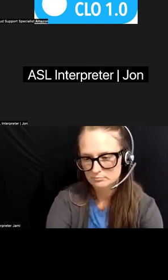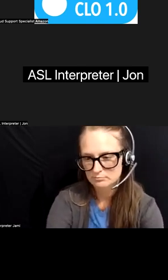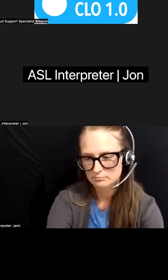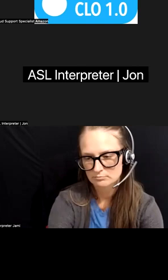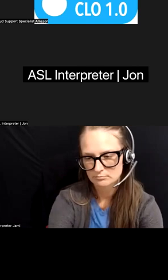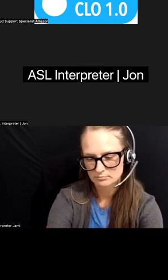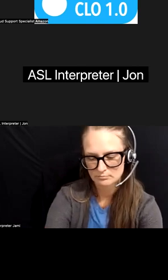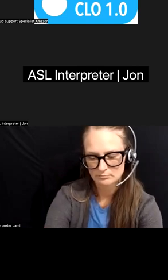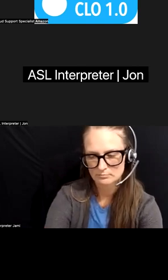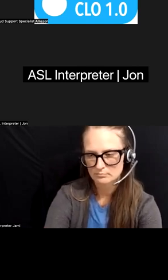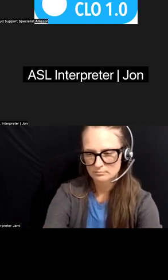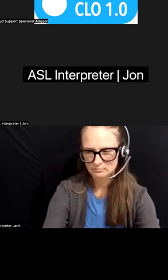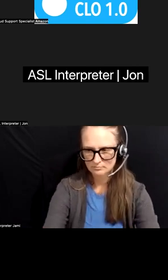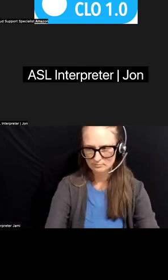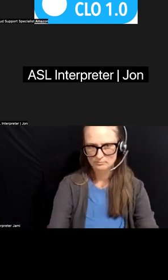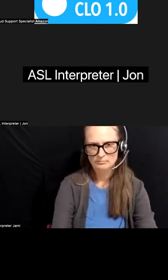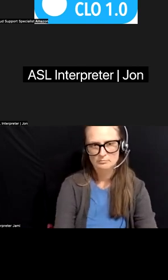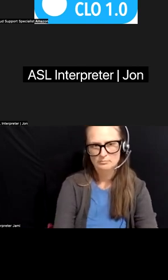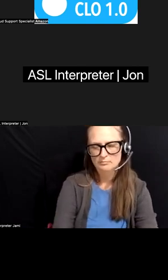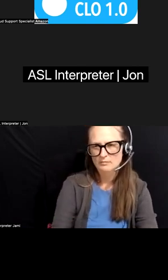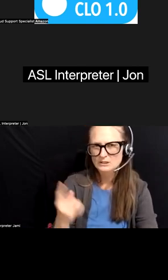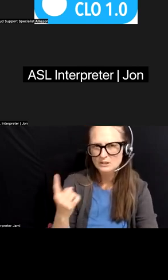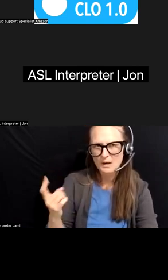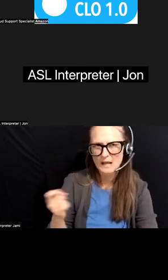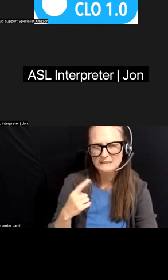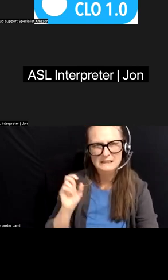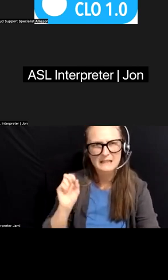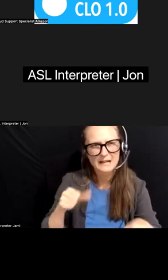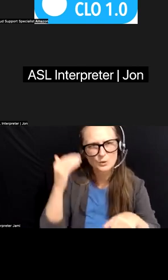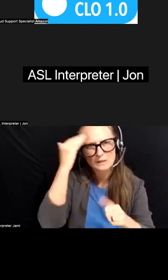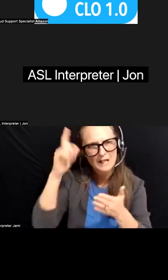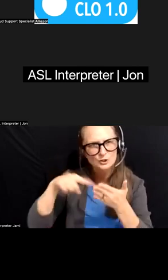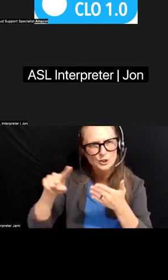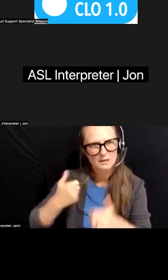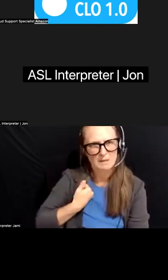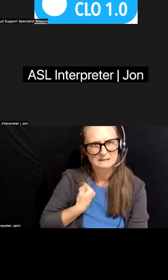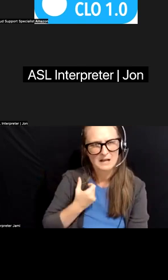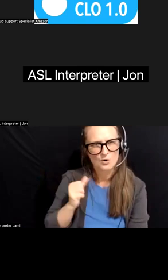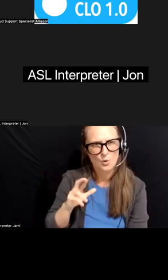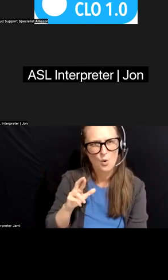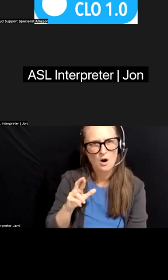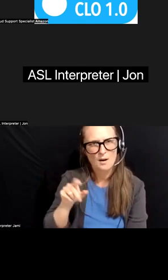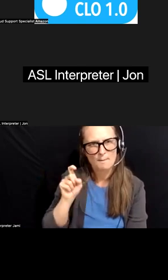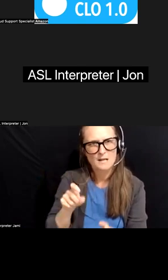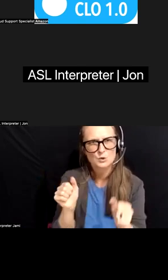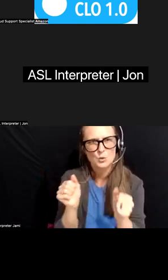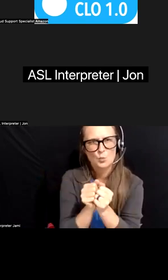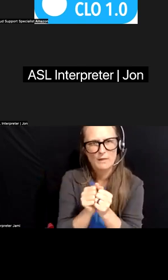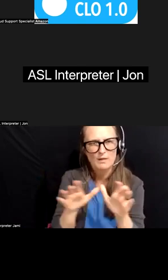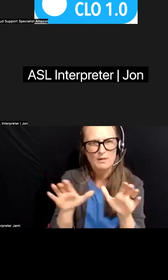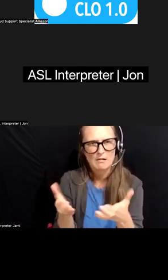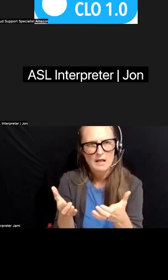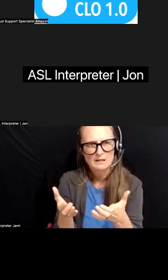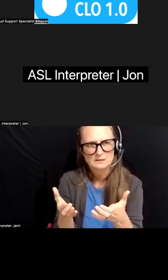it. Alfredo is asking, can I do knowledge check on my own, or do I do it in class? Because I'm